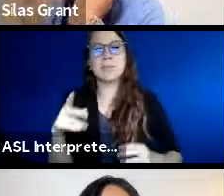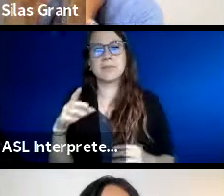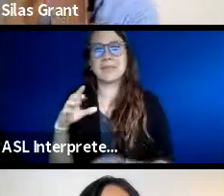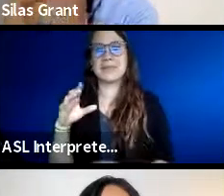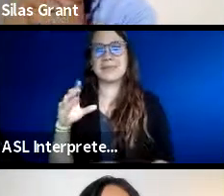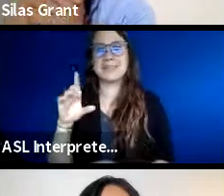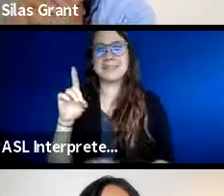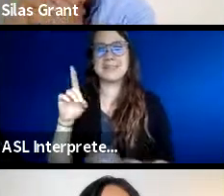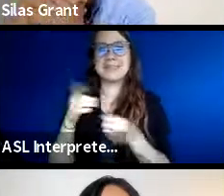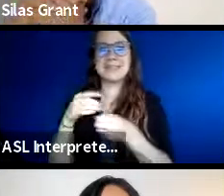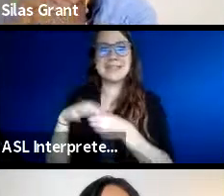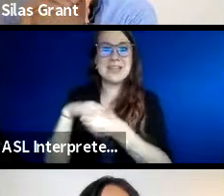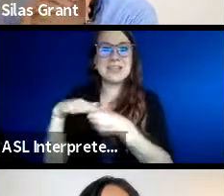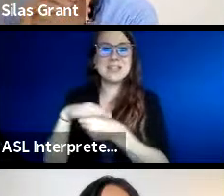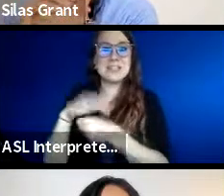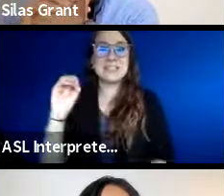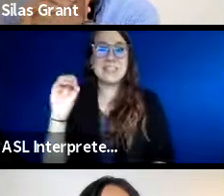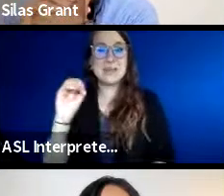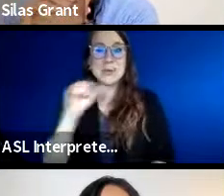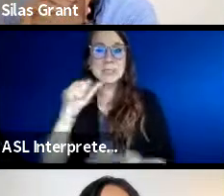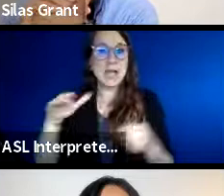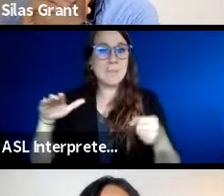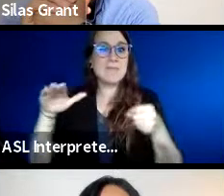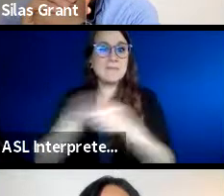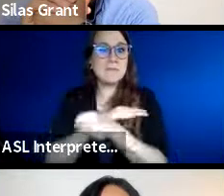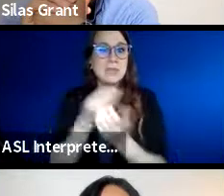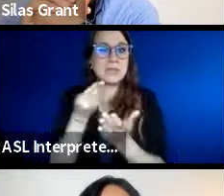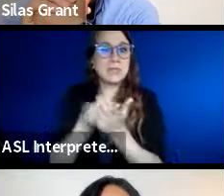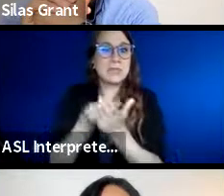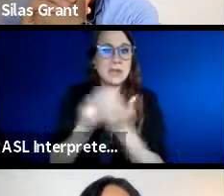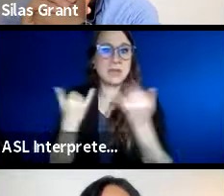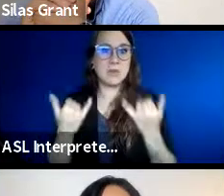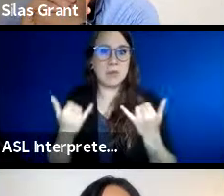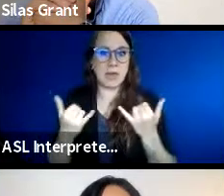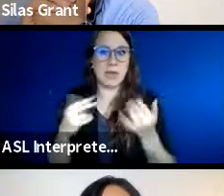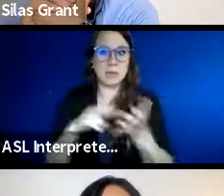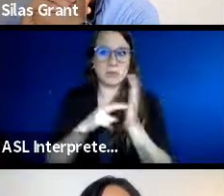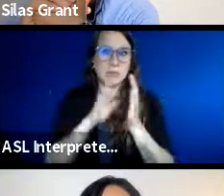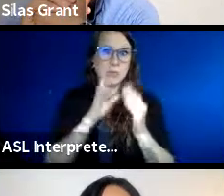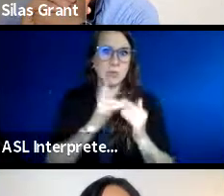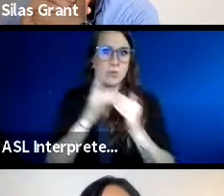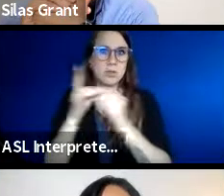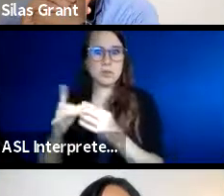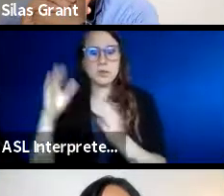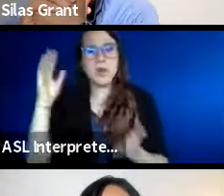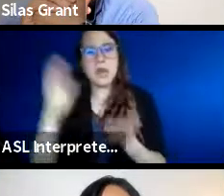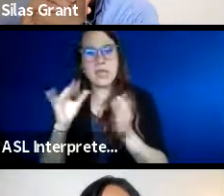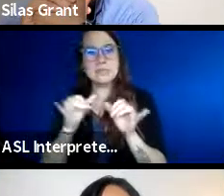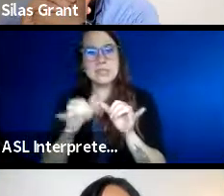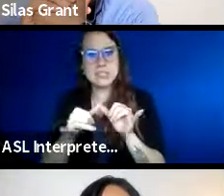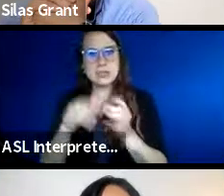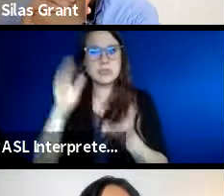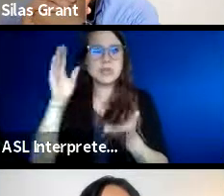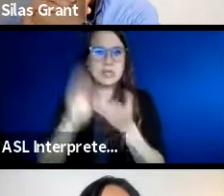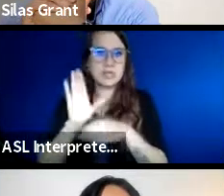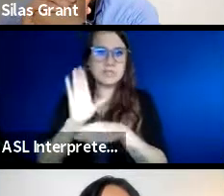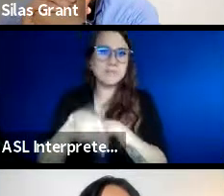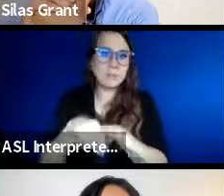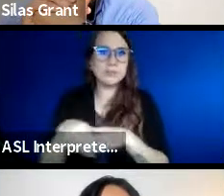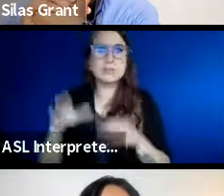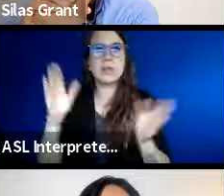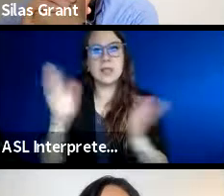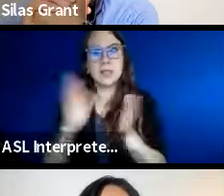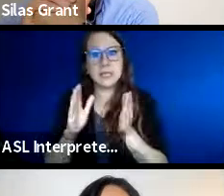is not being fully funded, and which will lead to less engineering, less education, less enforcement.